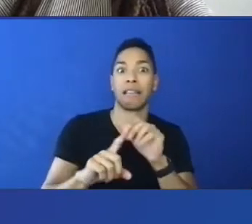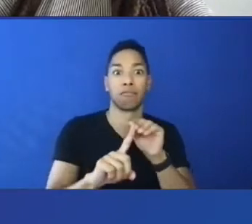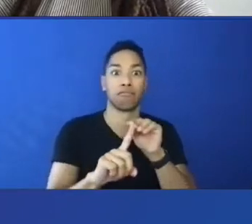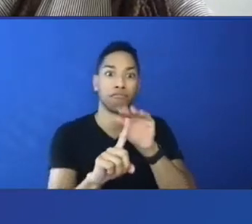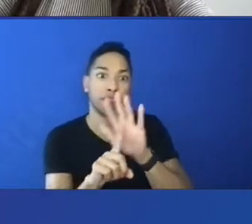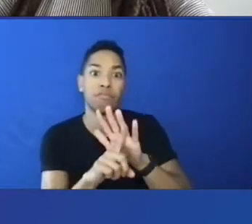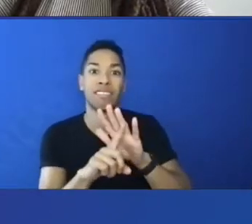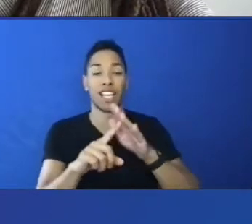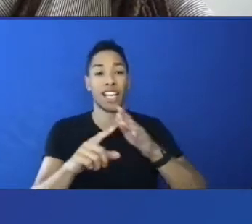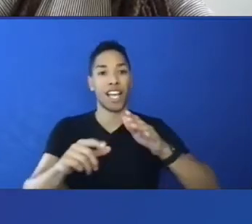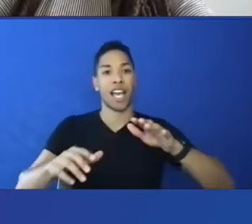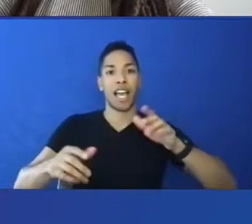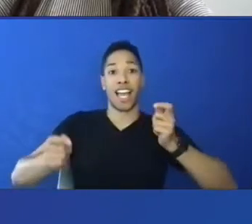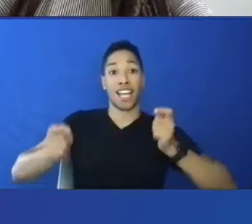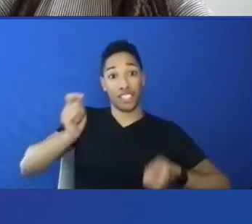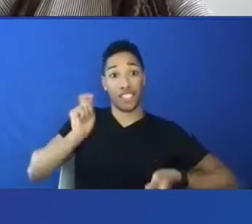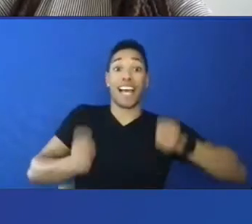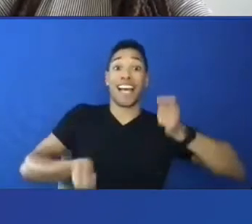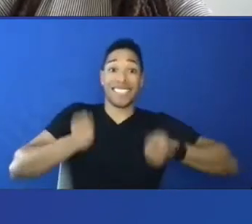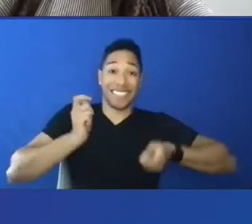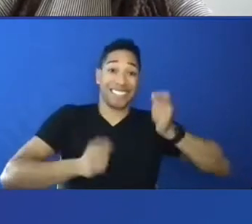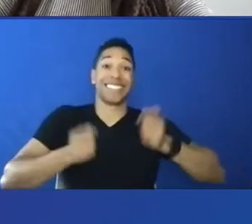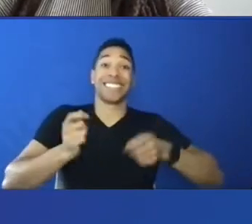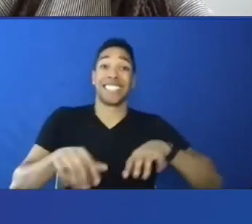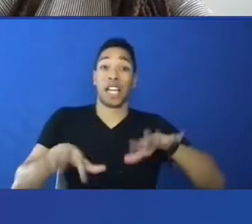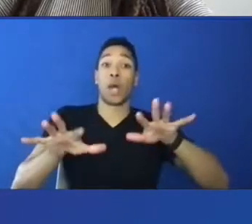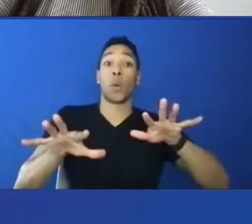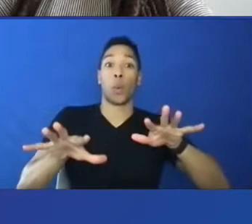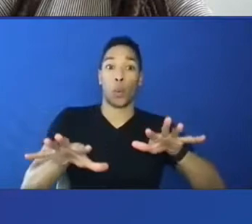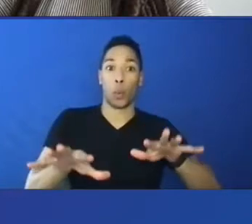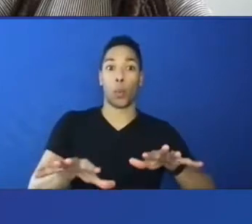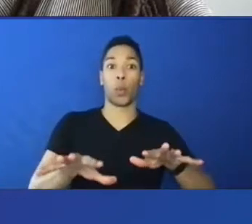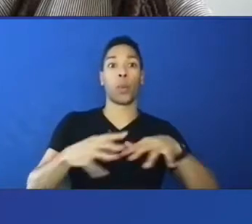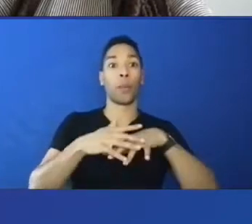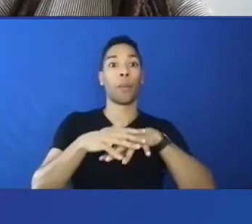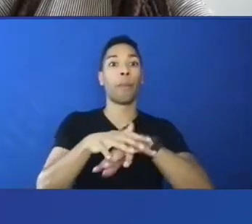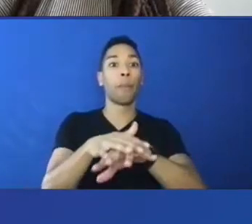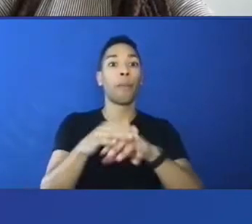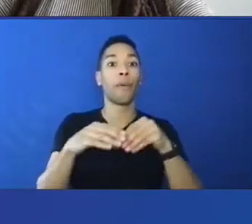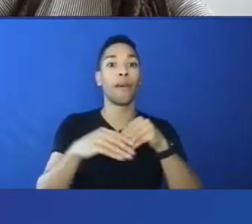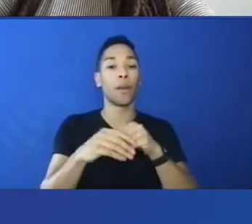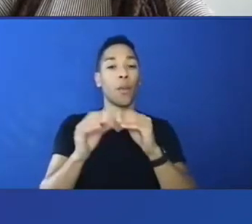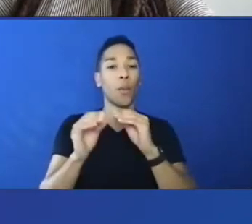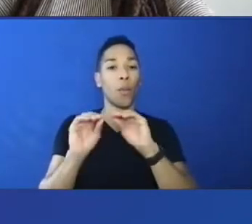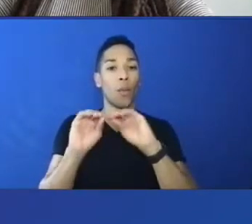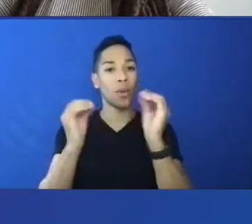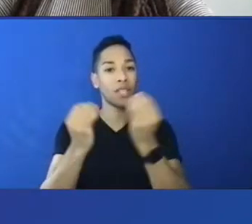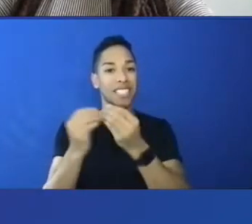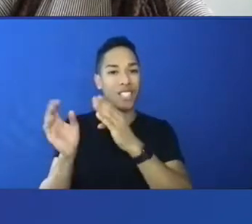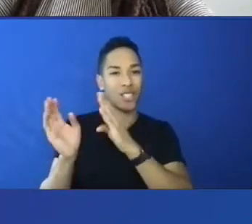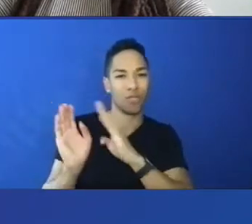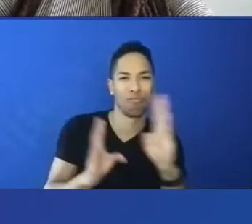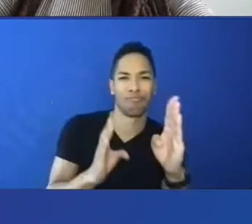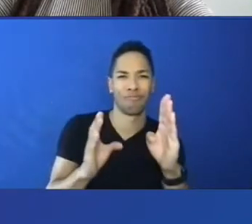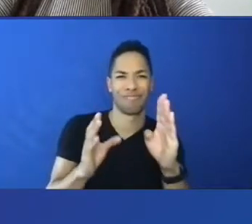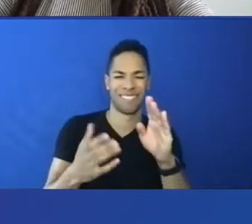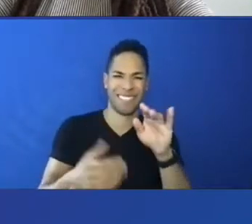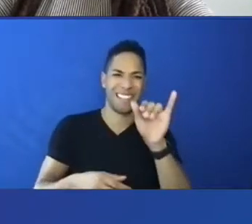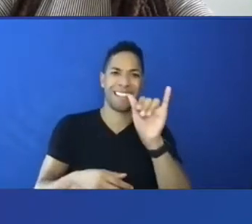acclimation for that individual as they're moving into your organization. And I think